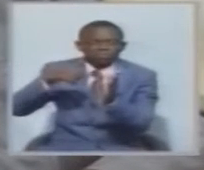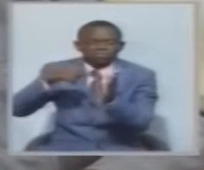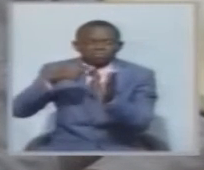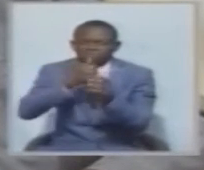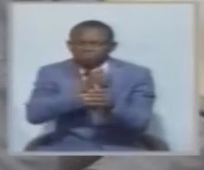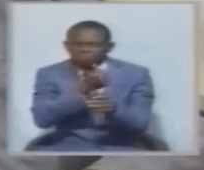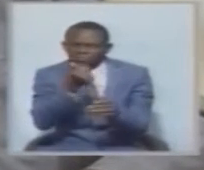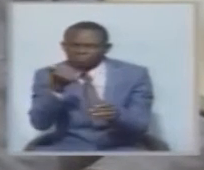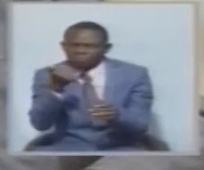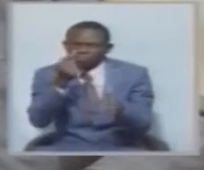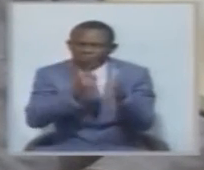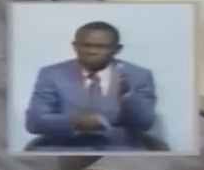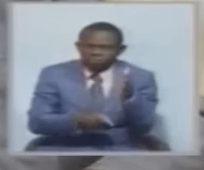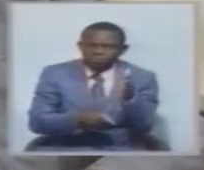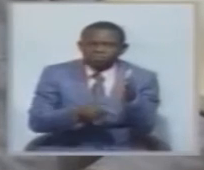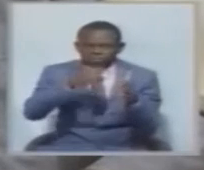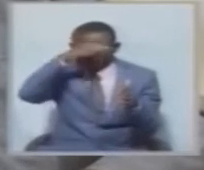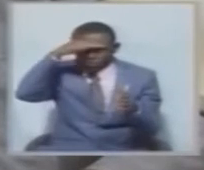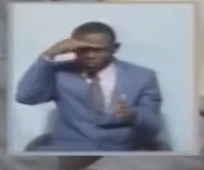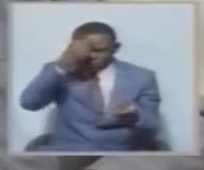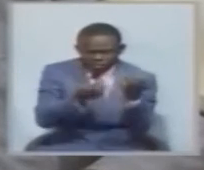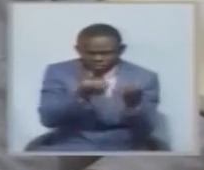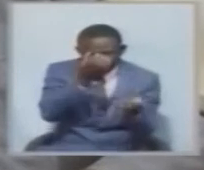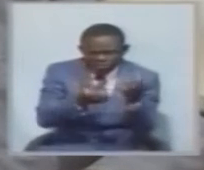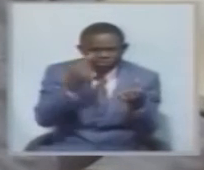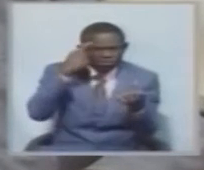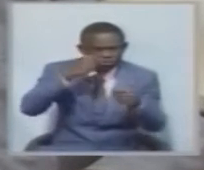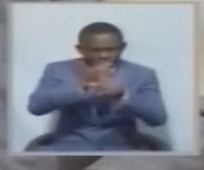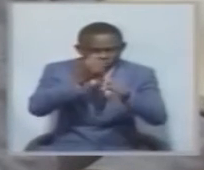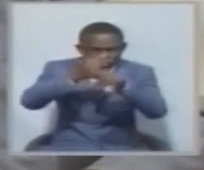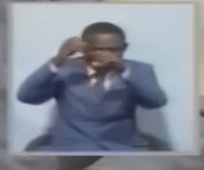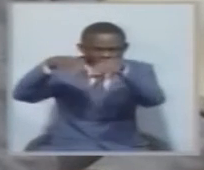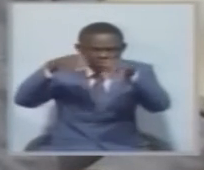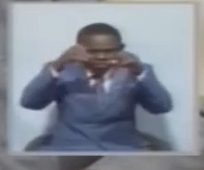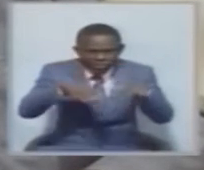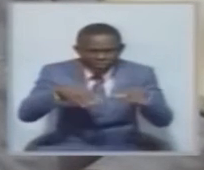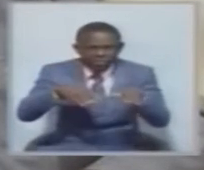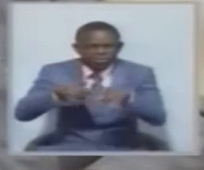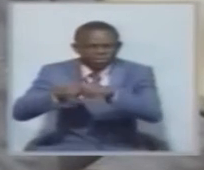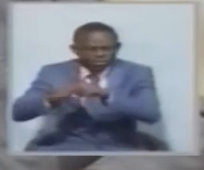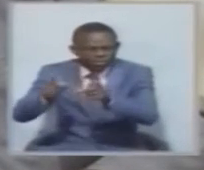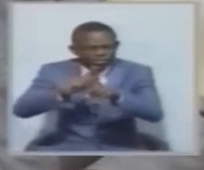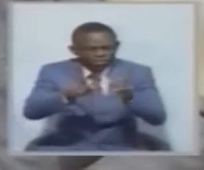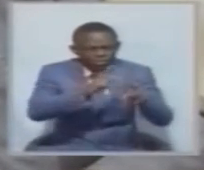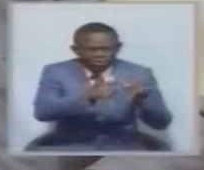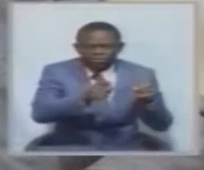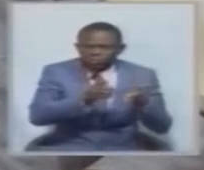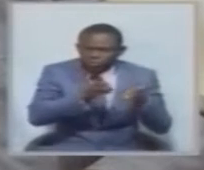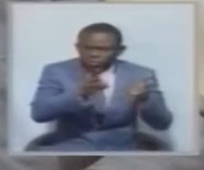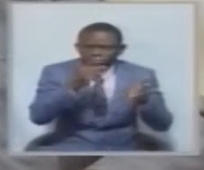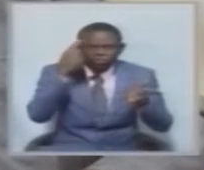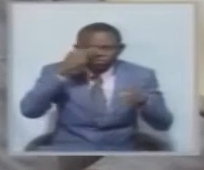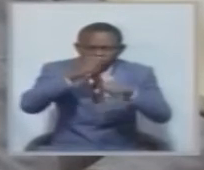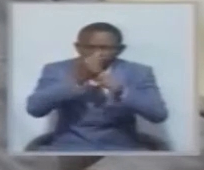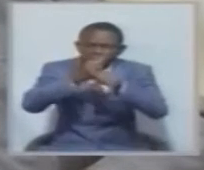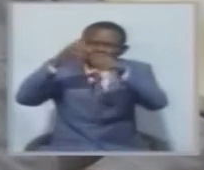solar, we also have coal and any other sources of gas to see